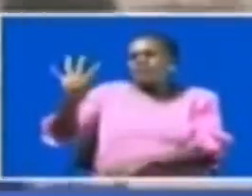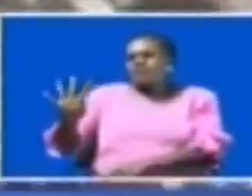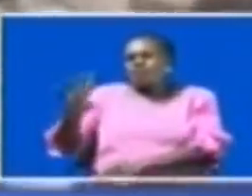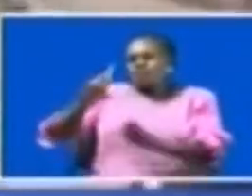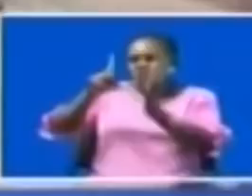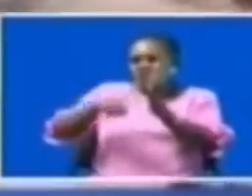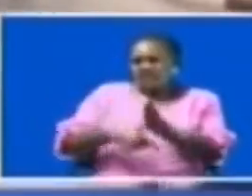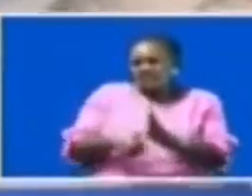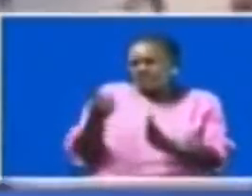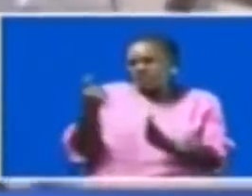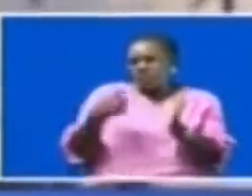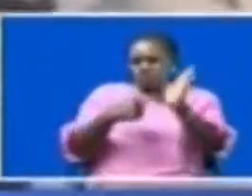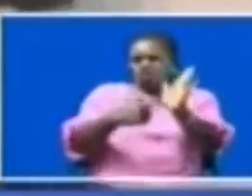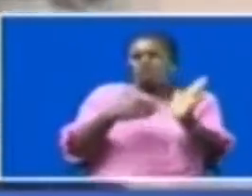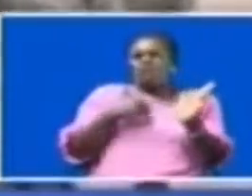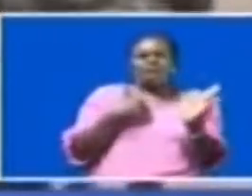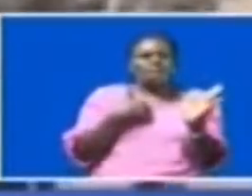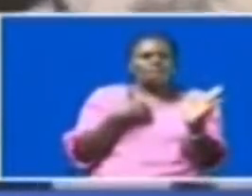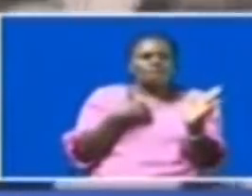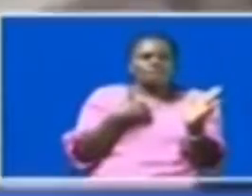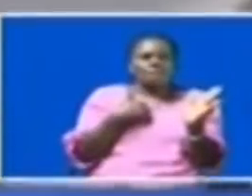the campaign,